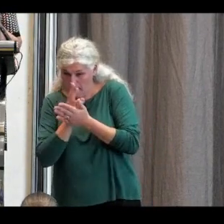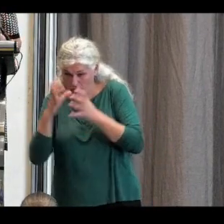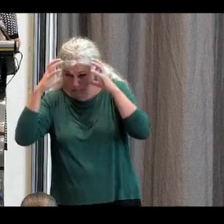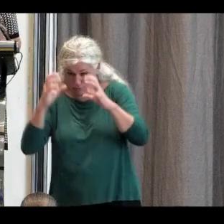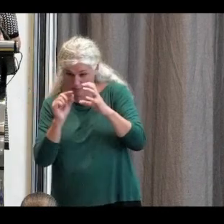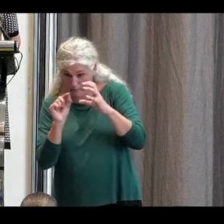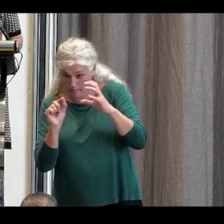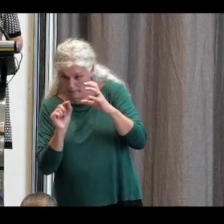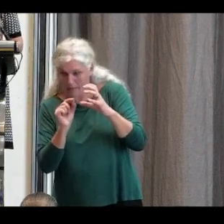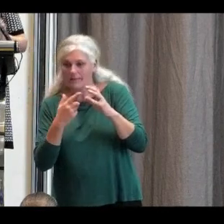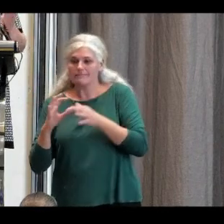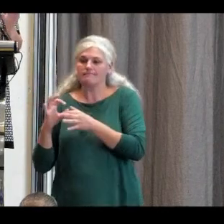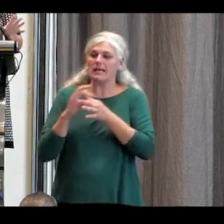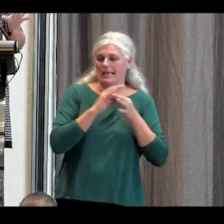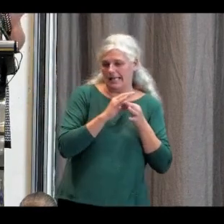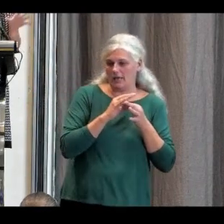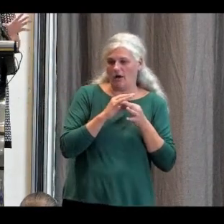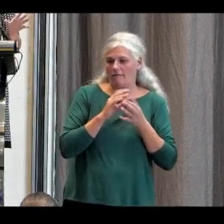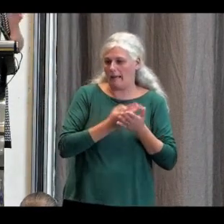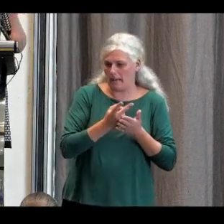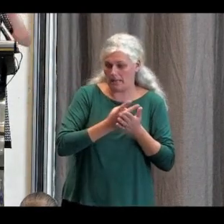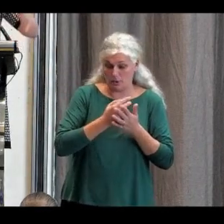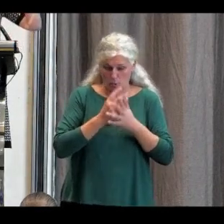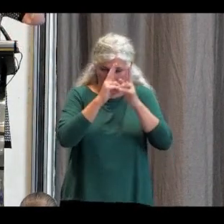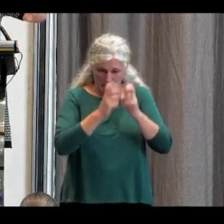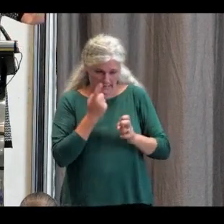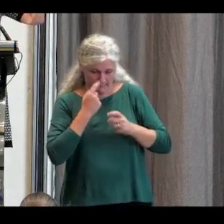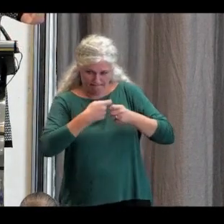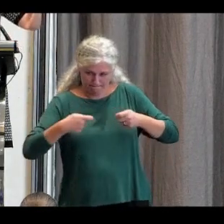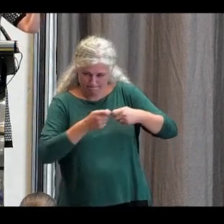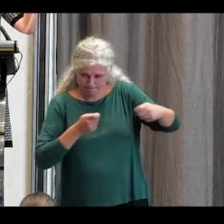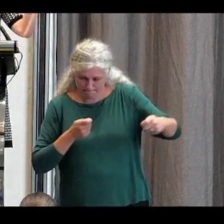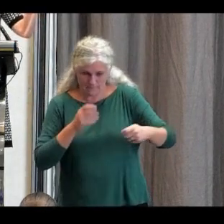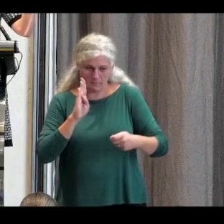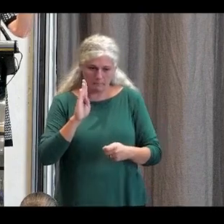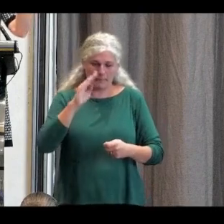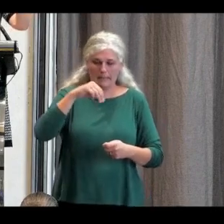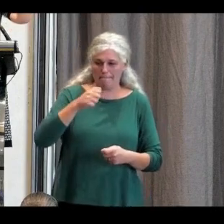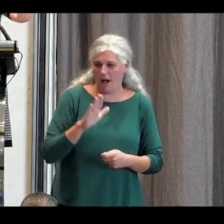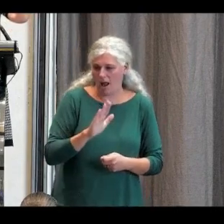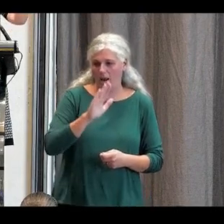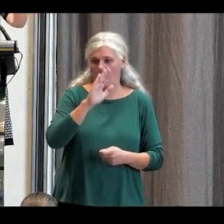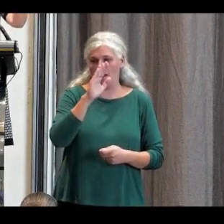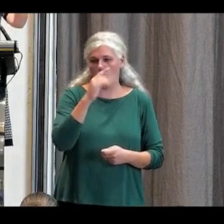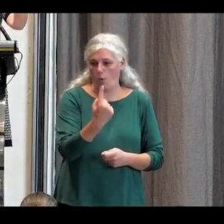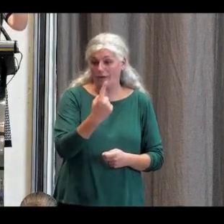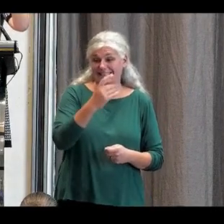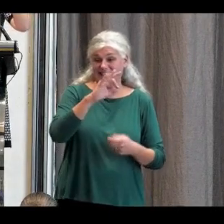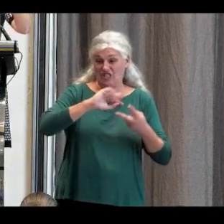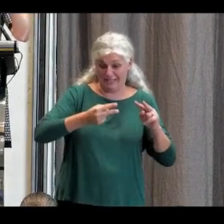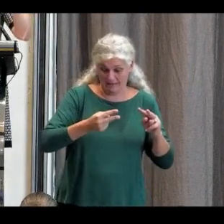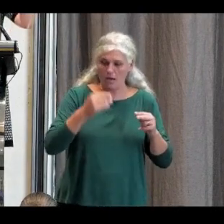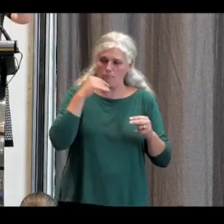lobe epilepsy. So we measured this BMAL1 gene, that was that key